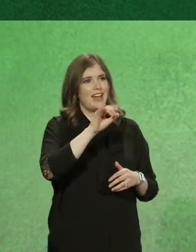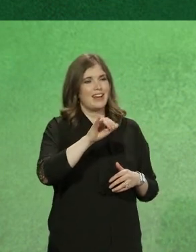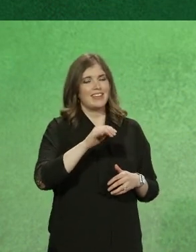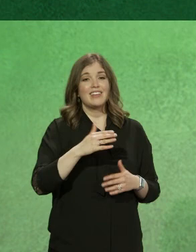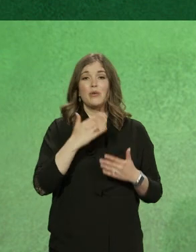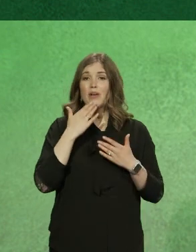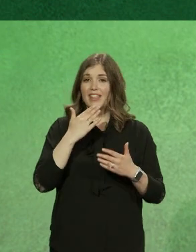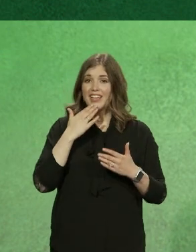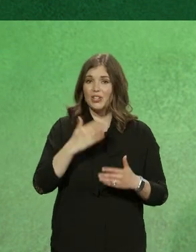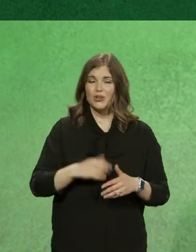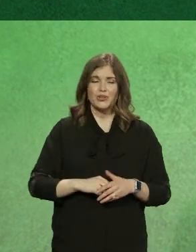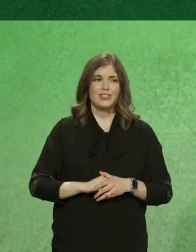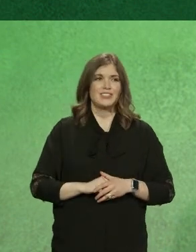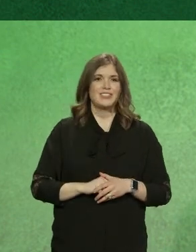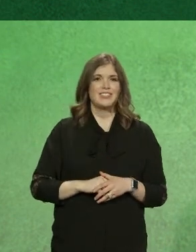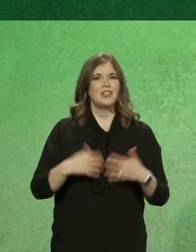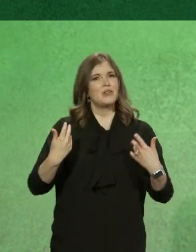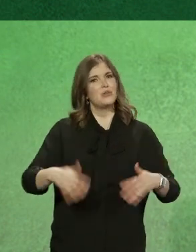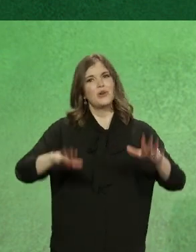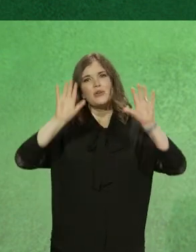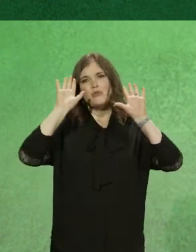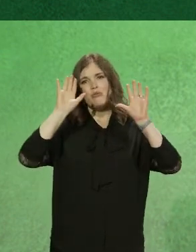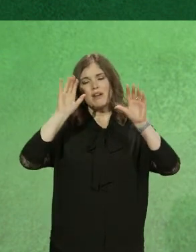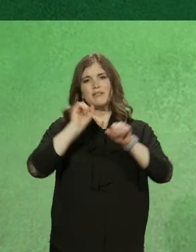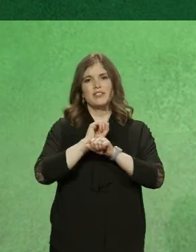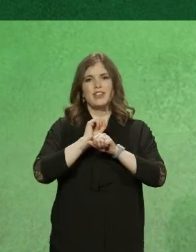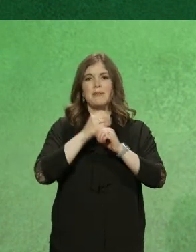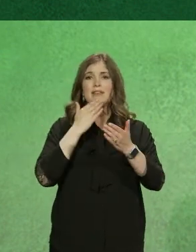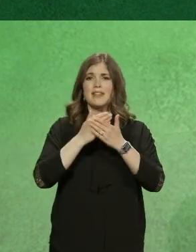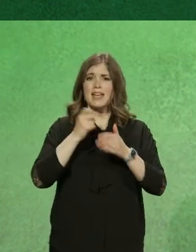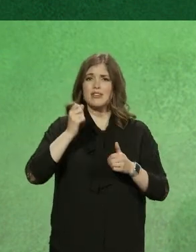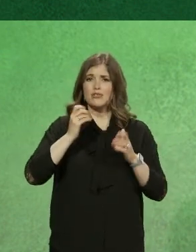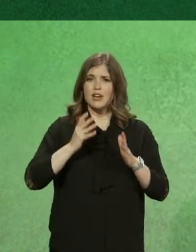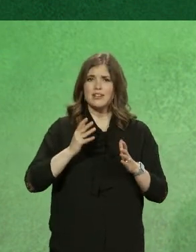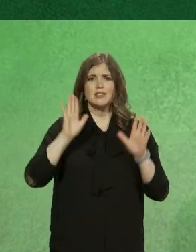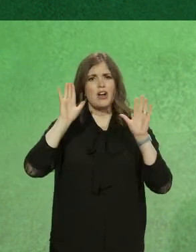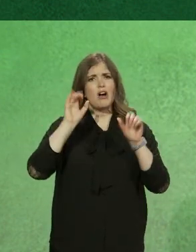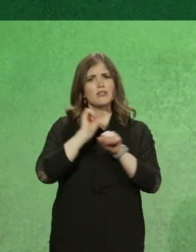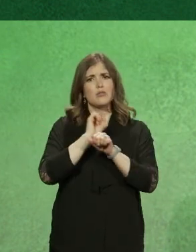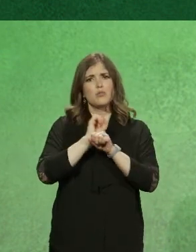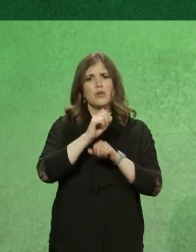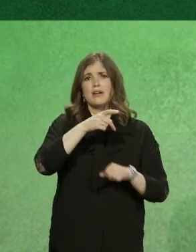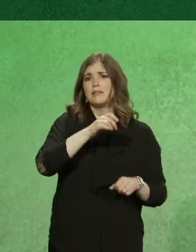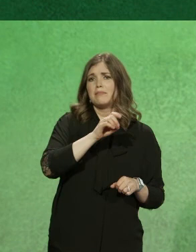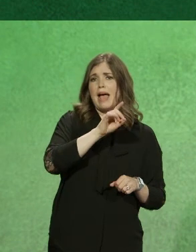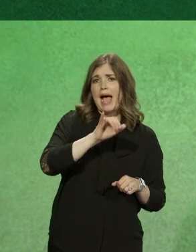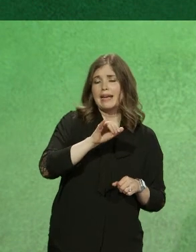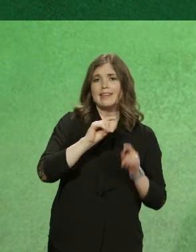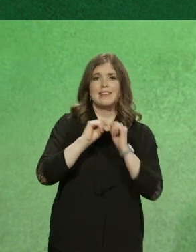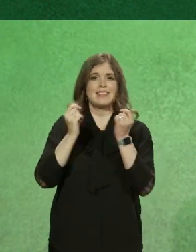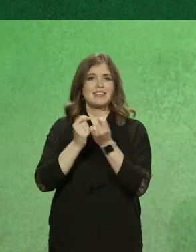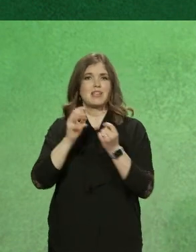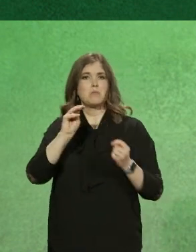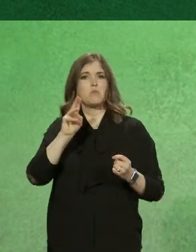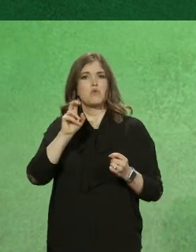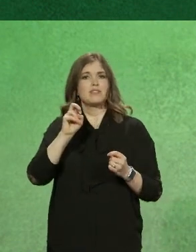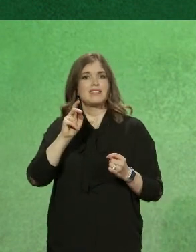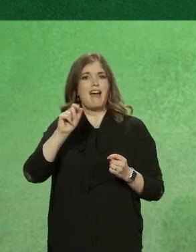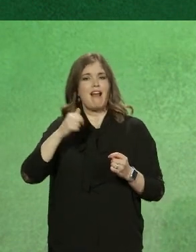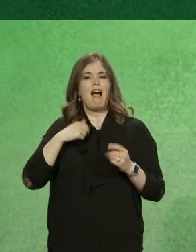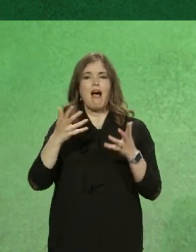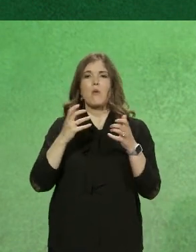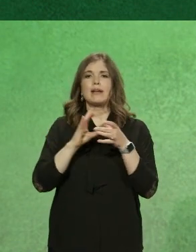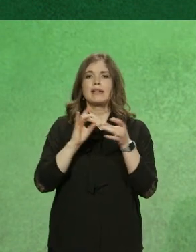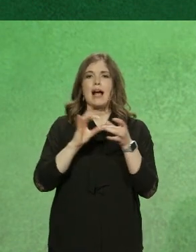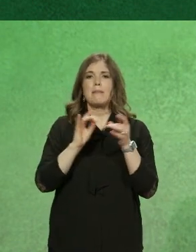thank you too. Thank you too. Wonderful. Thank you, judges. Great work, Patty and Team Musana. Wanted to comment on your